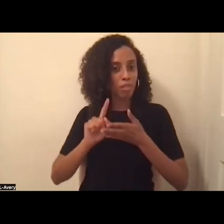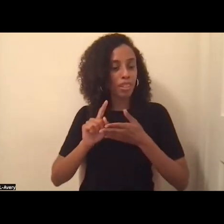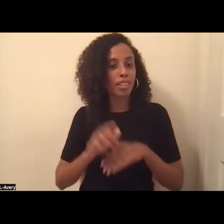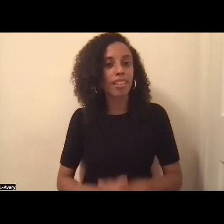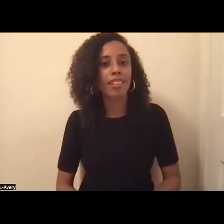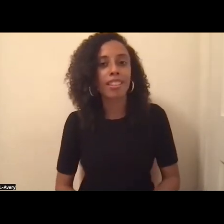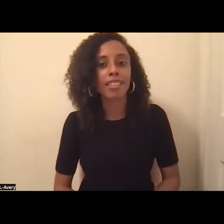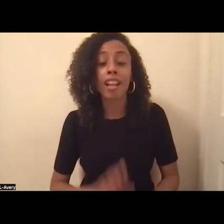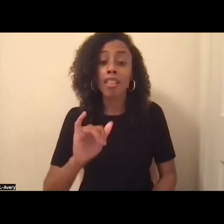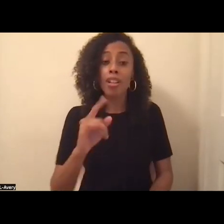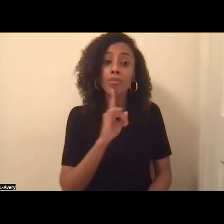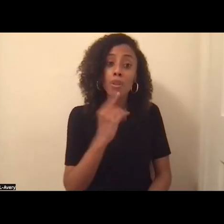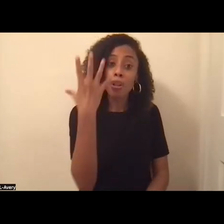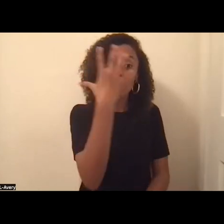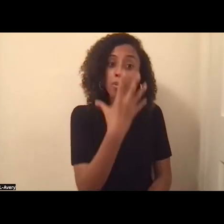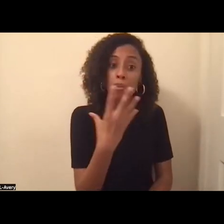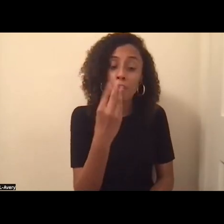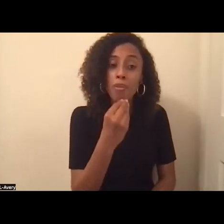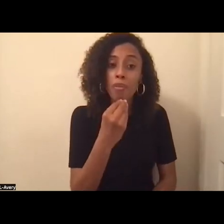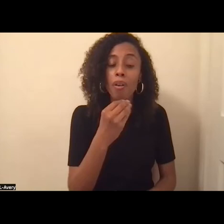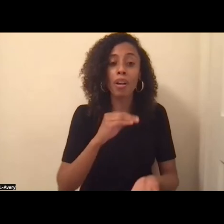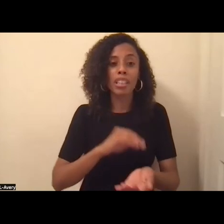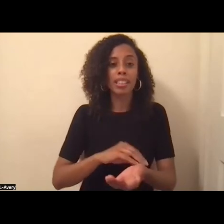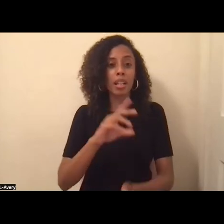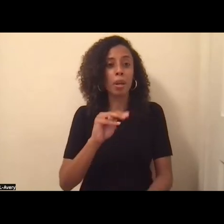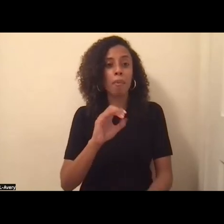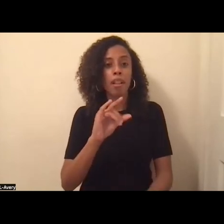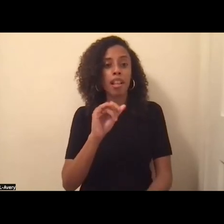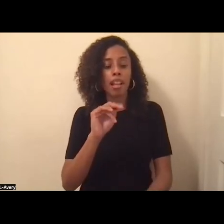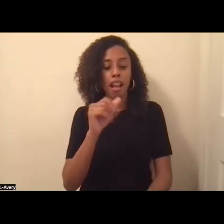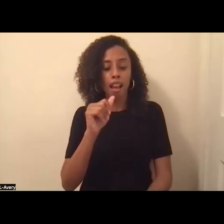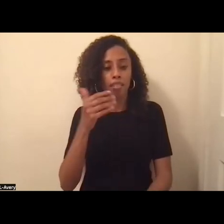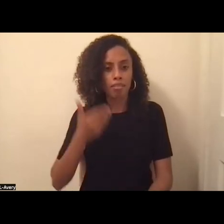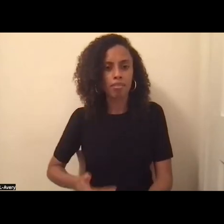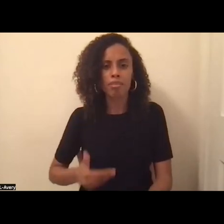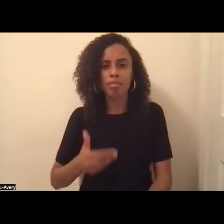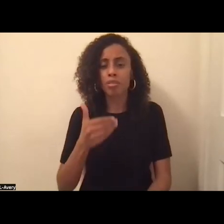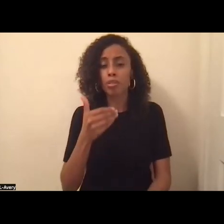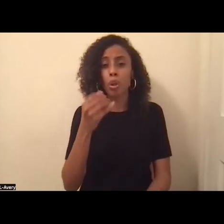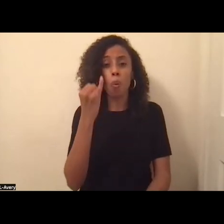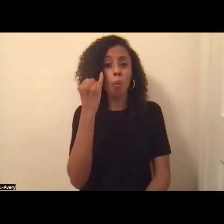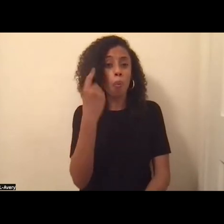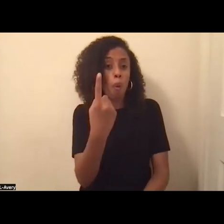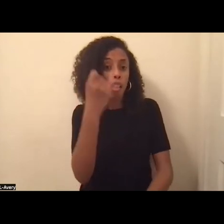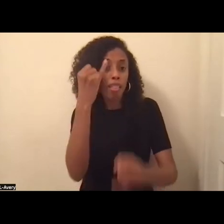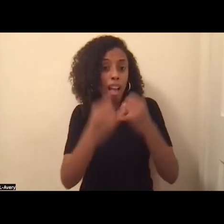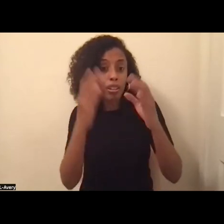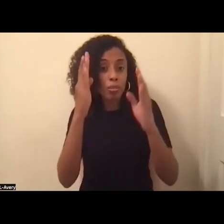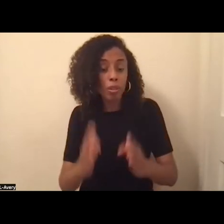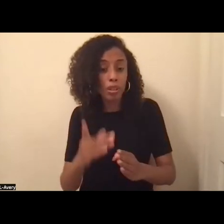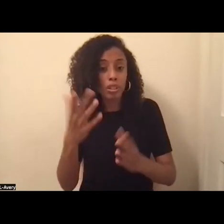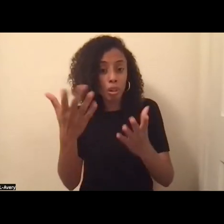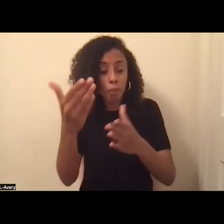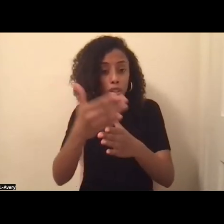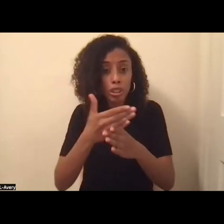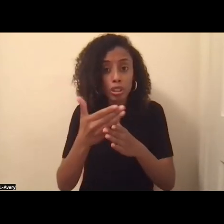That's really beautiful. That's really beautiful. Is there any one last person who wants to share before